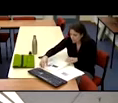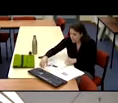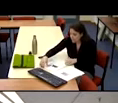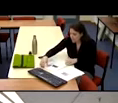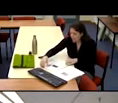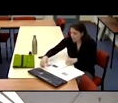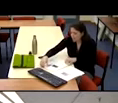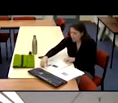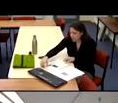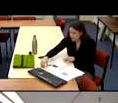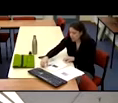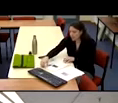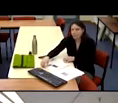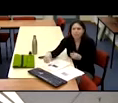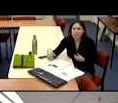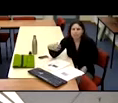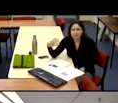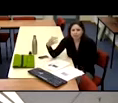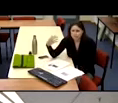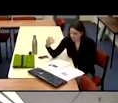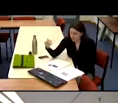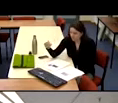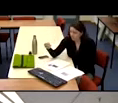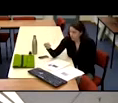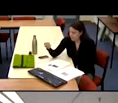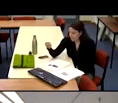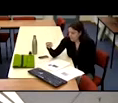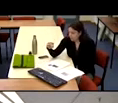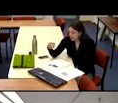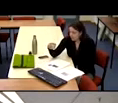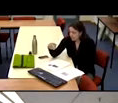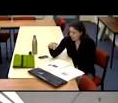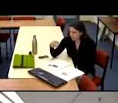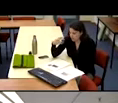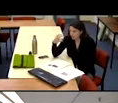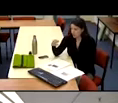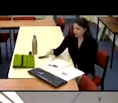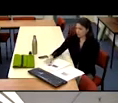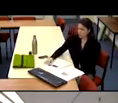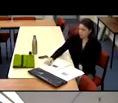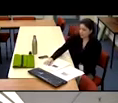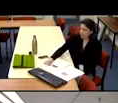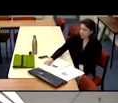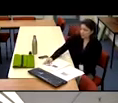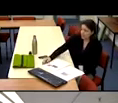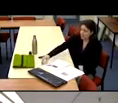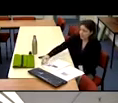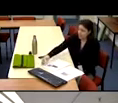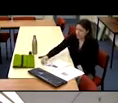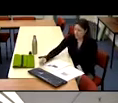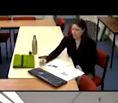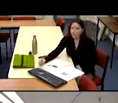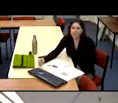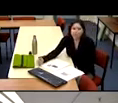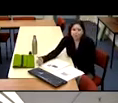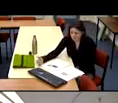And so discourses of securitisation feed off this politics of fear, positioning refugees and asylum